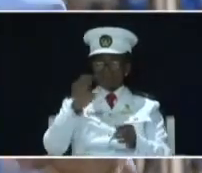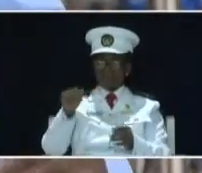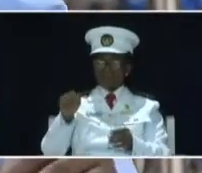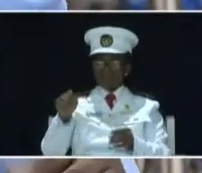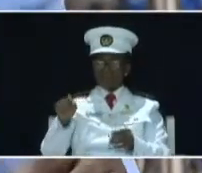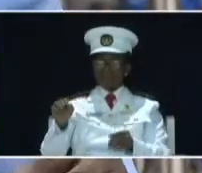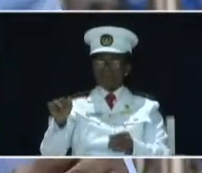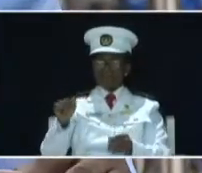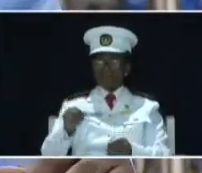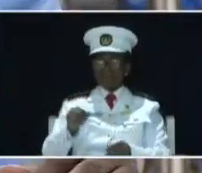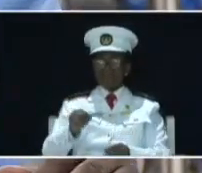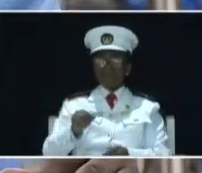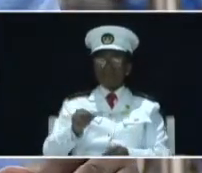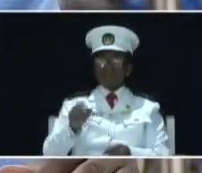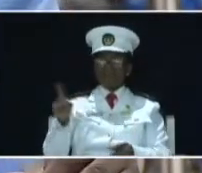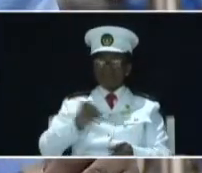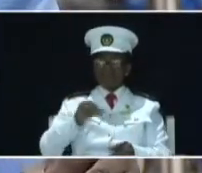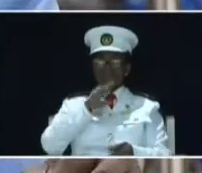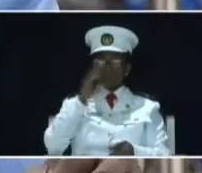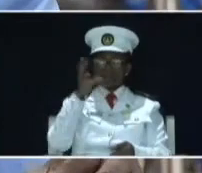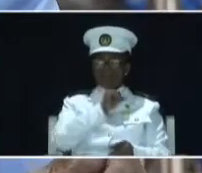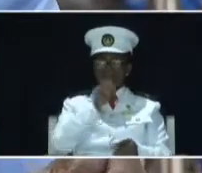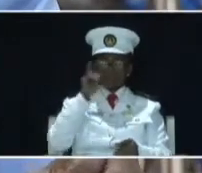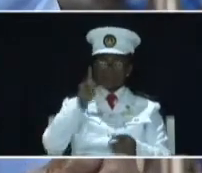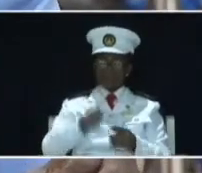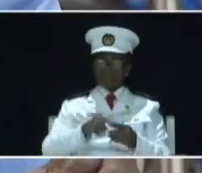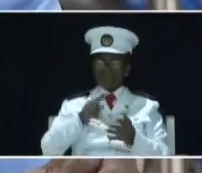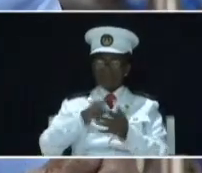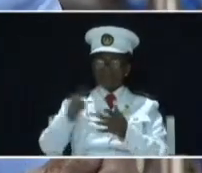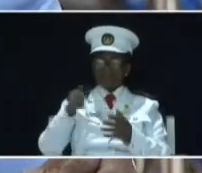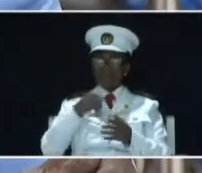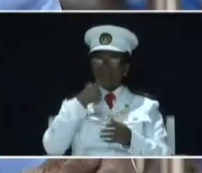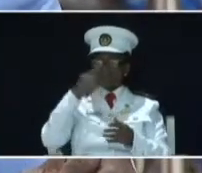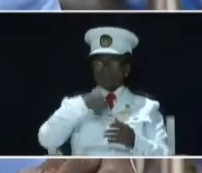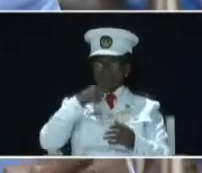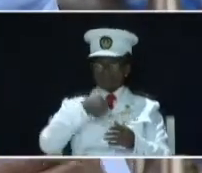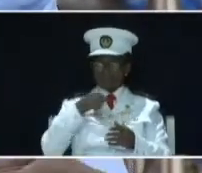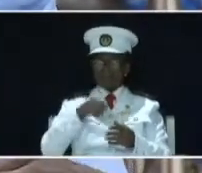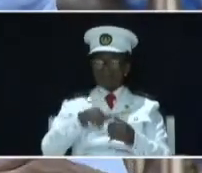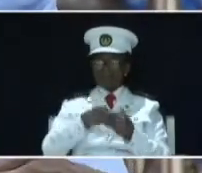tell me how much I need to pay and then give me my miracle and I go.